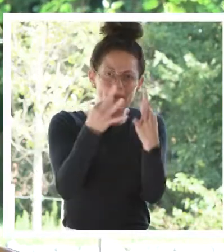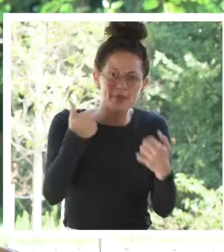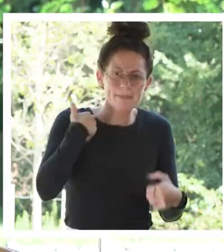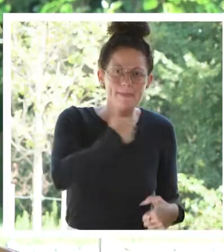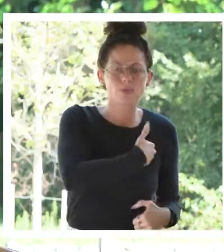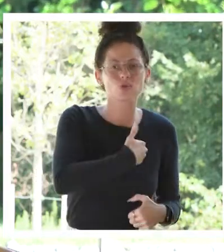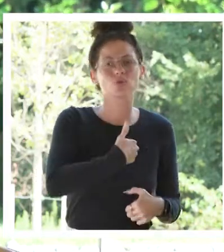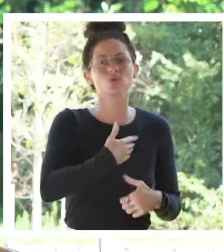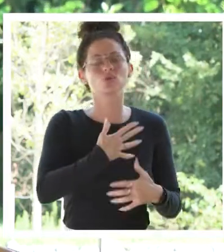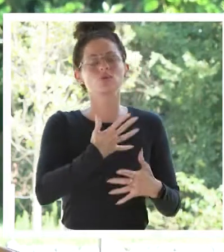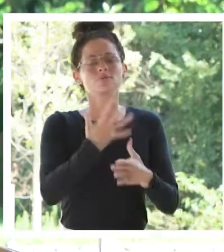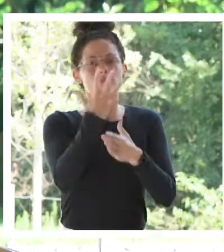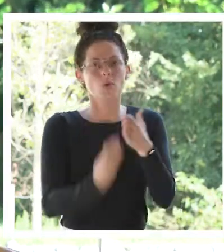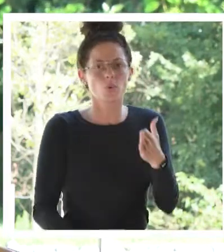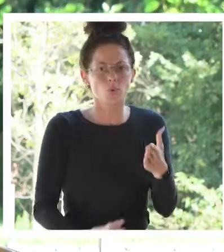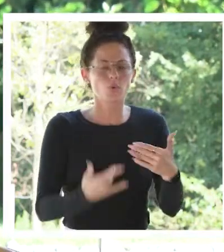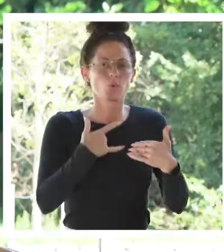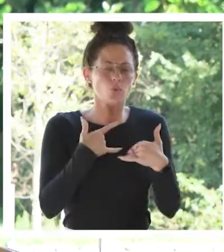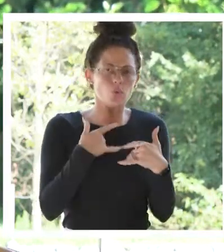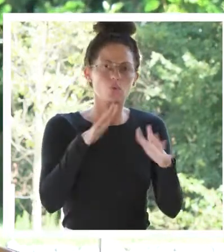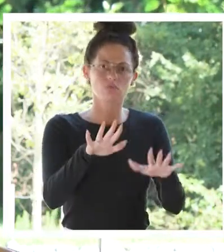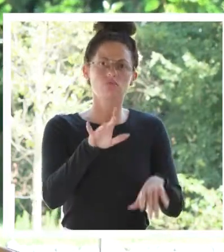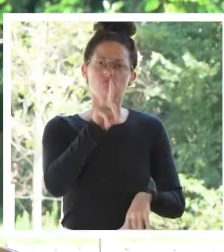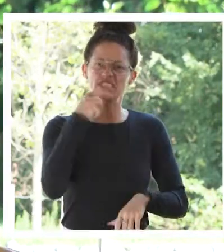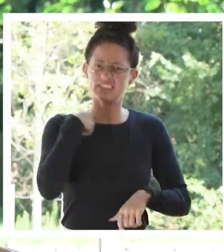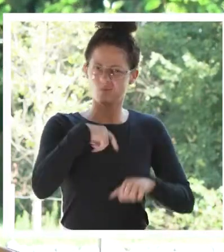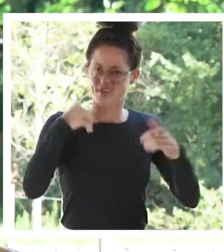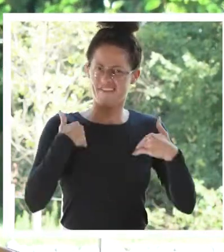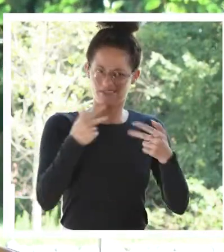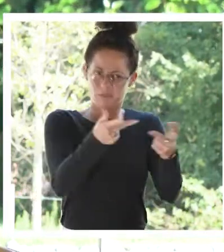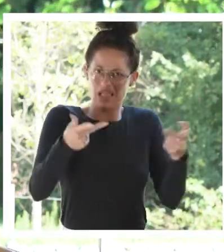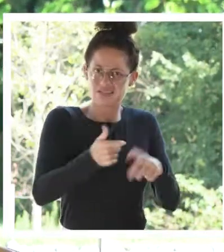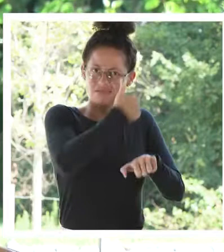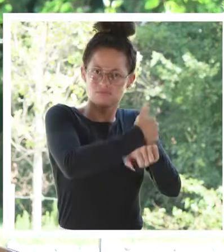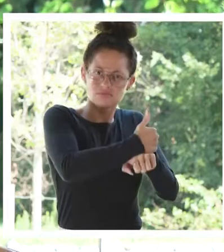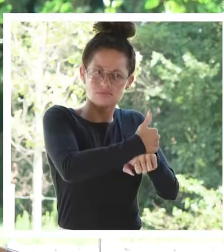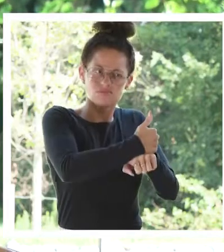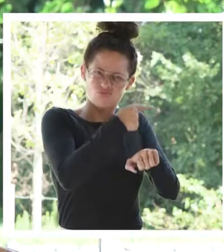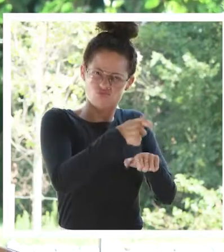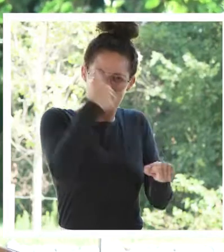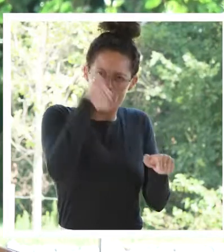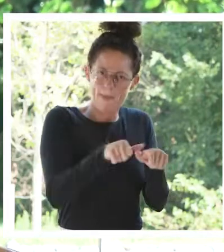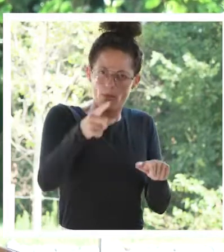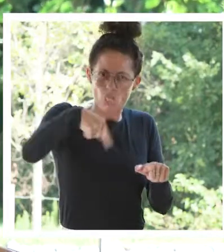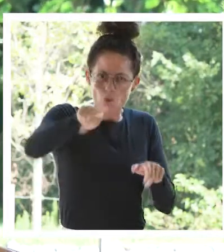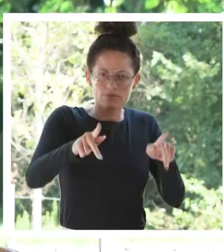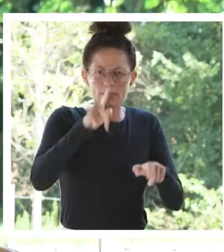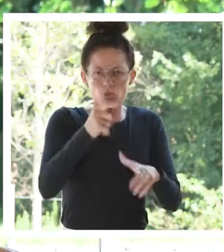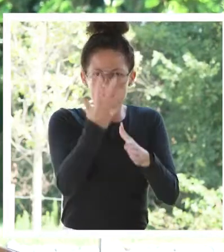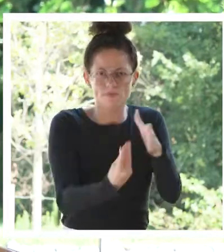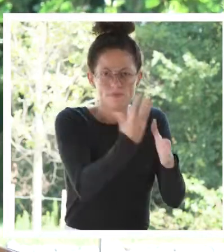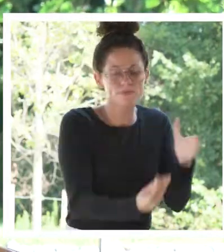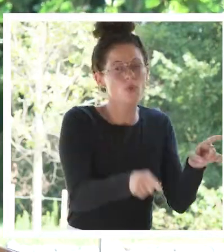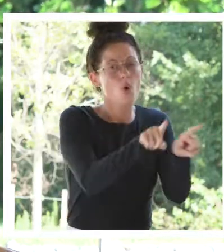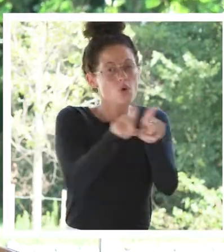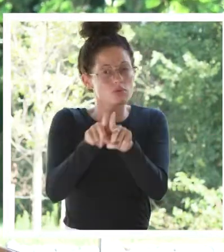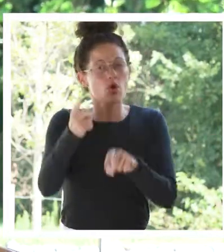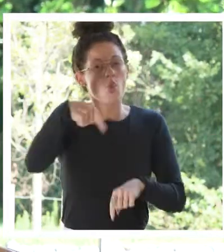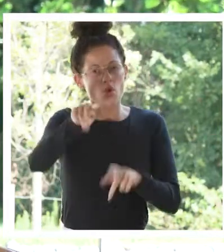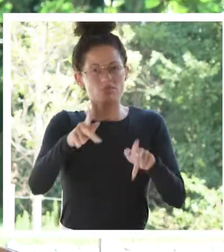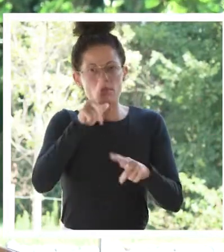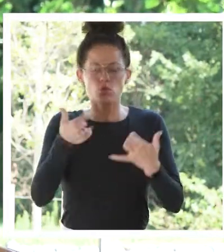that we set aside this place to remember them and to reflect on those who are still suffering from